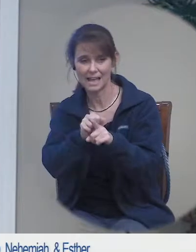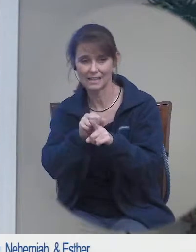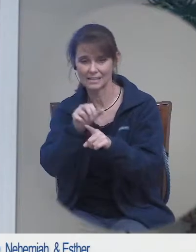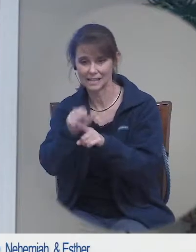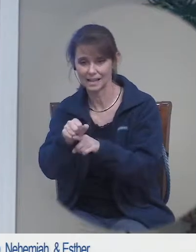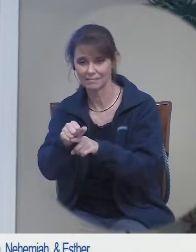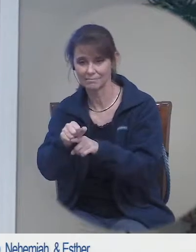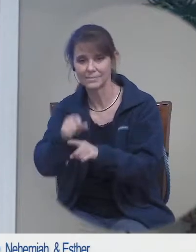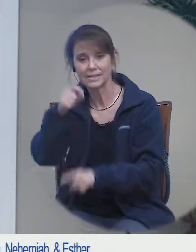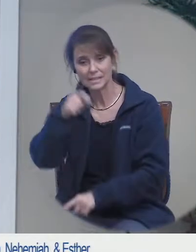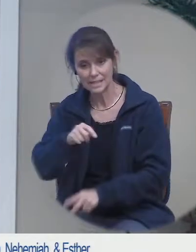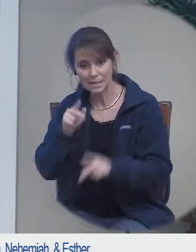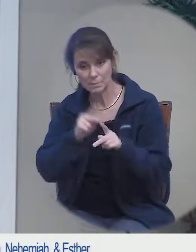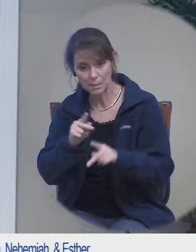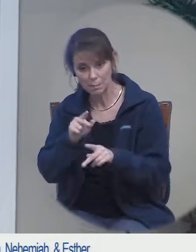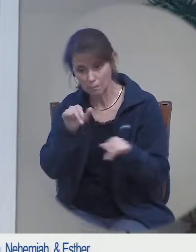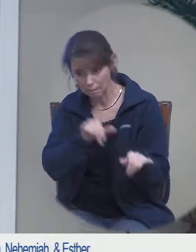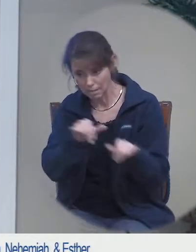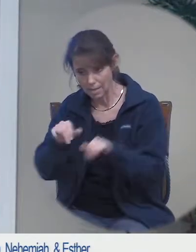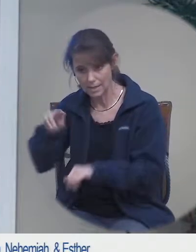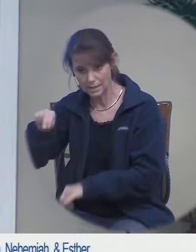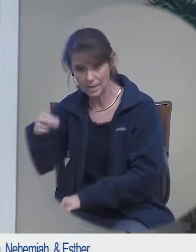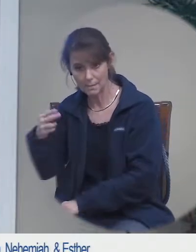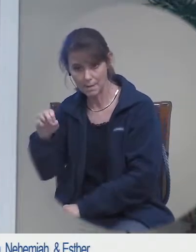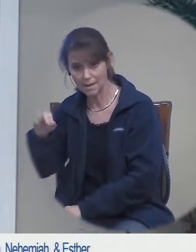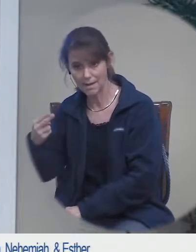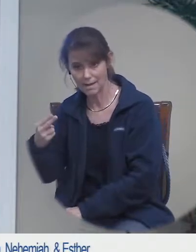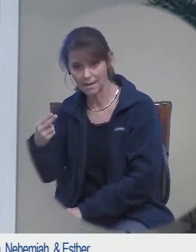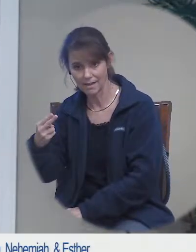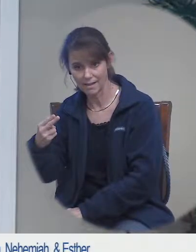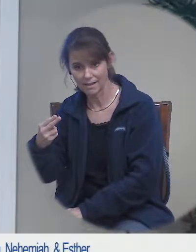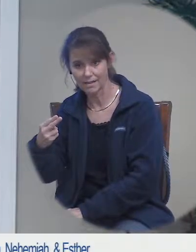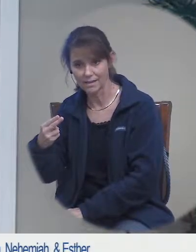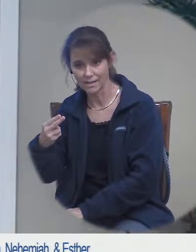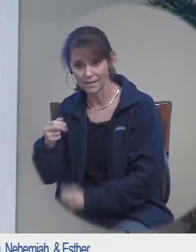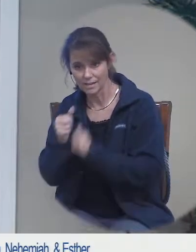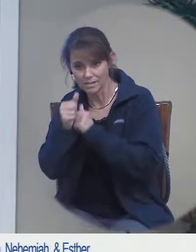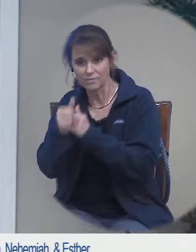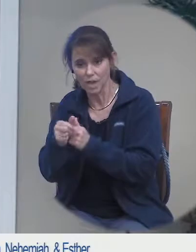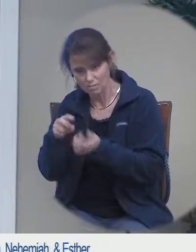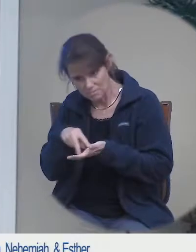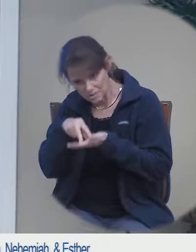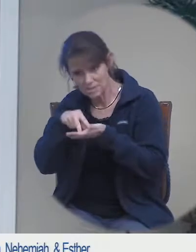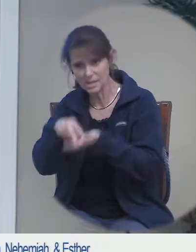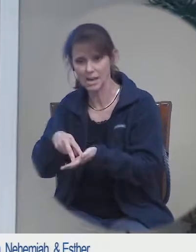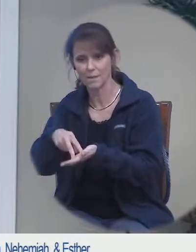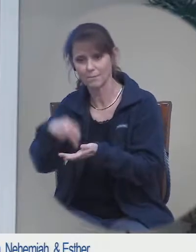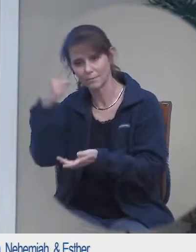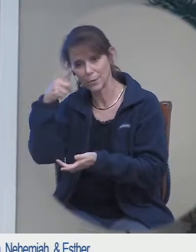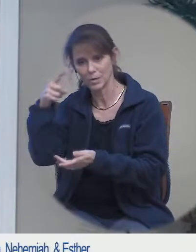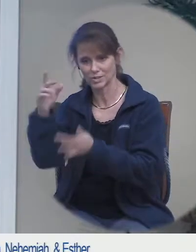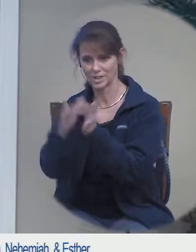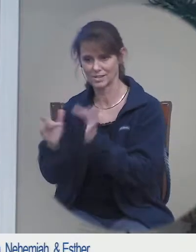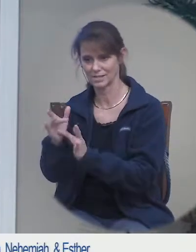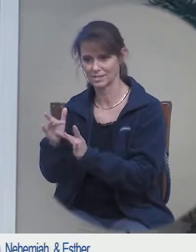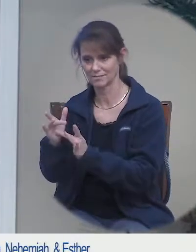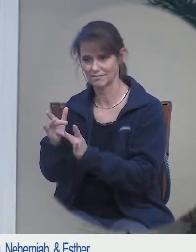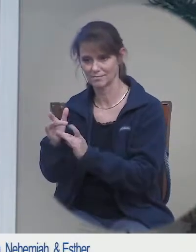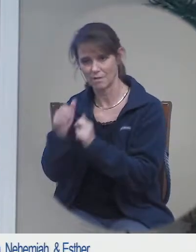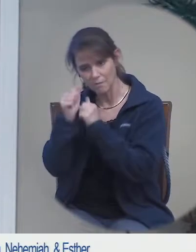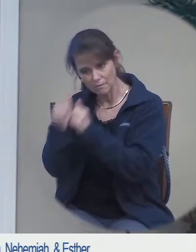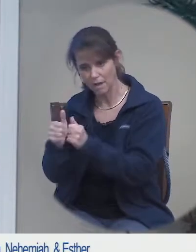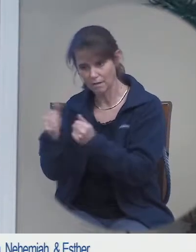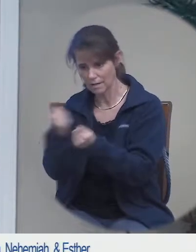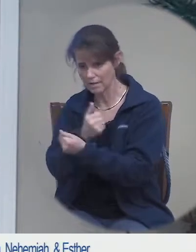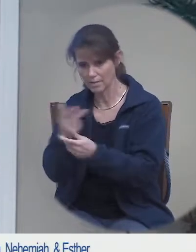at the Word of God and stand on it. As Chad led us in that song, standing up for Jesus, all that is right, all that